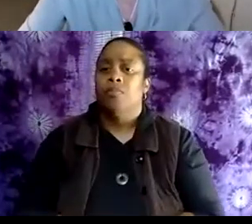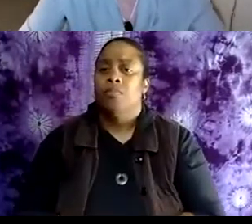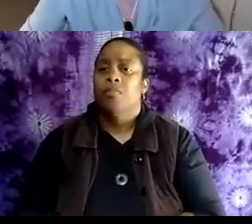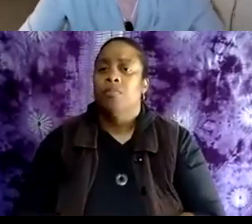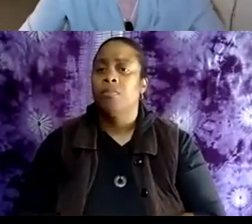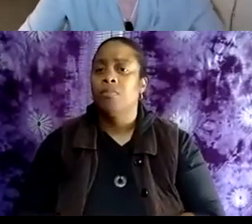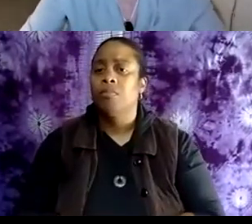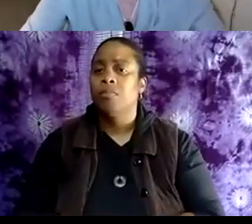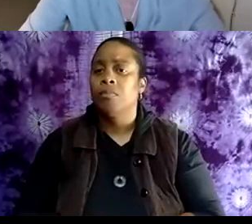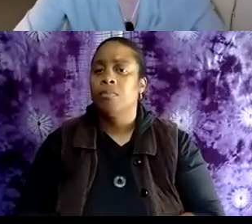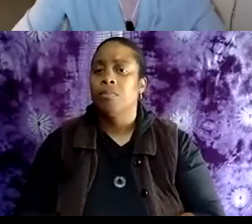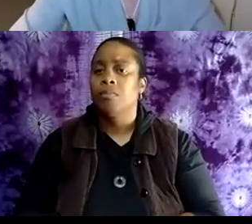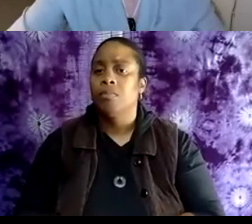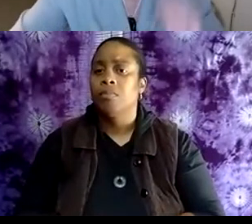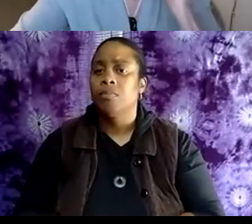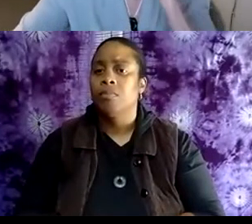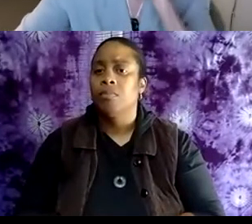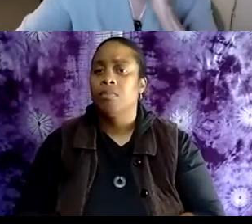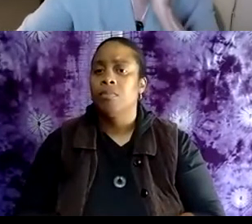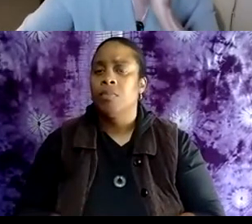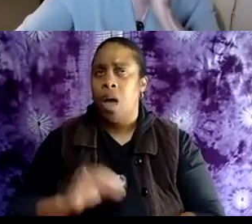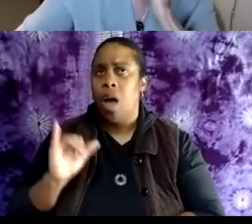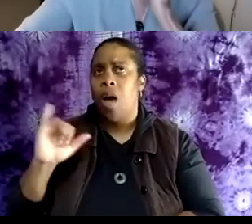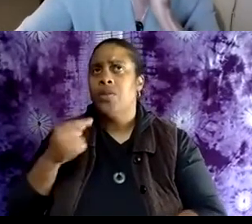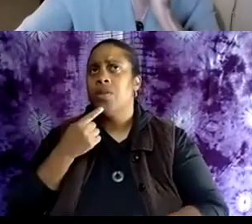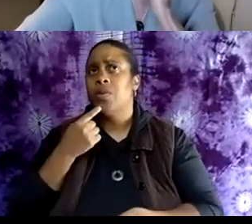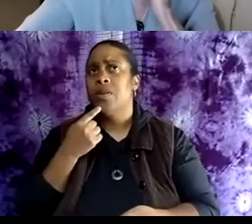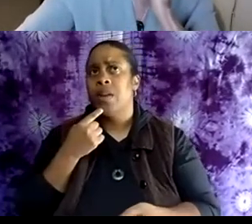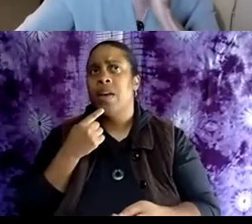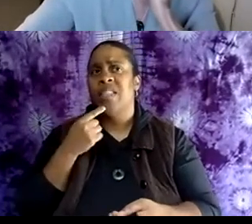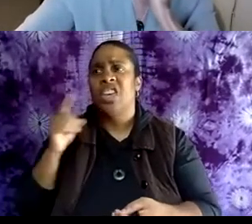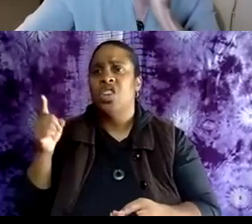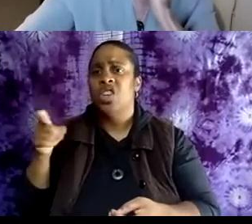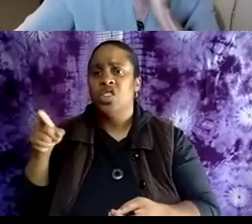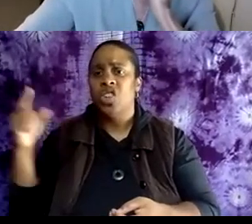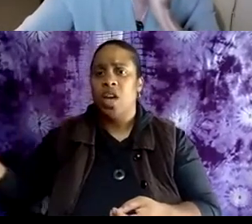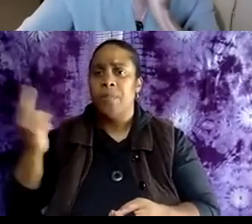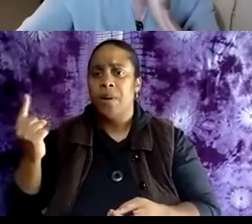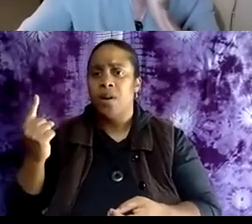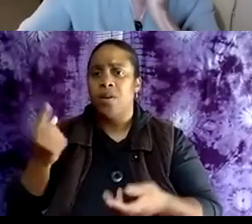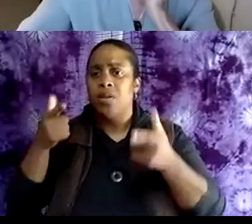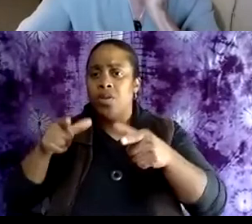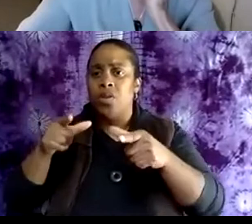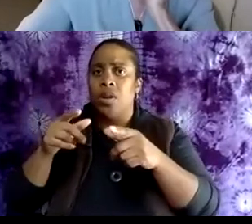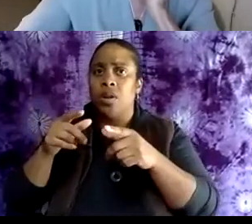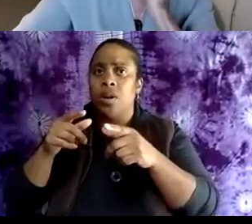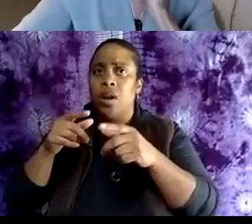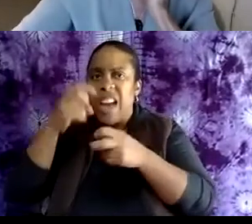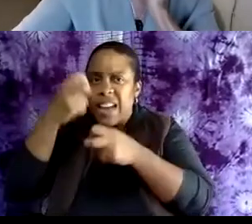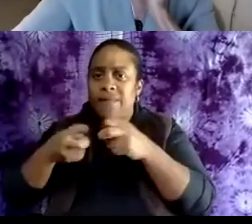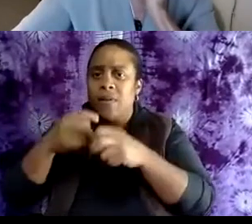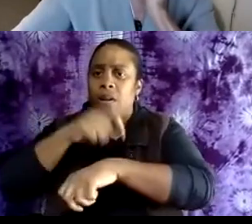consider. Looking, you also mentioned that it came that this was at a very difficult time, so maybe looking